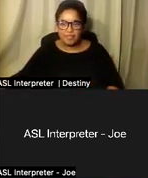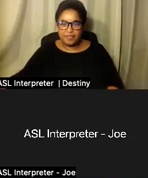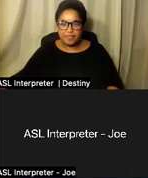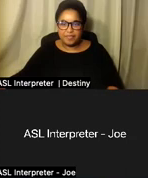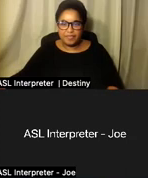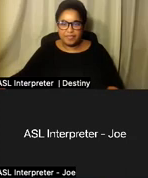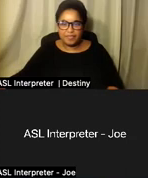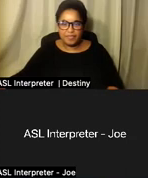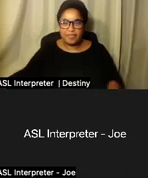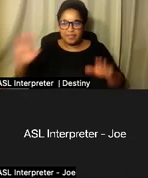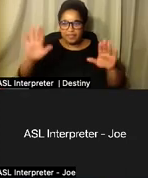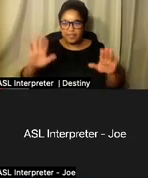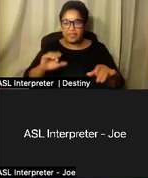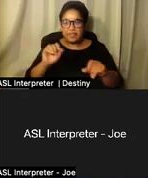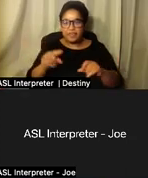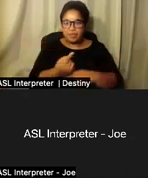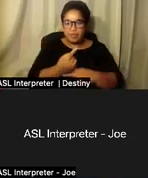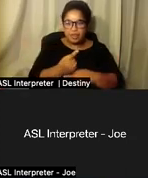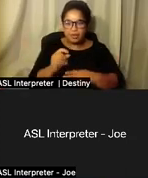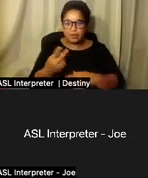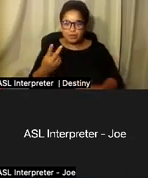Excellent. So do question one and do question two.